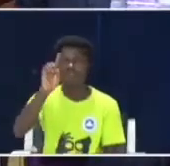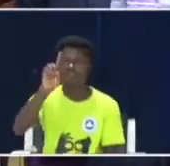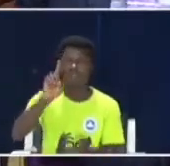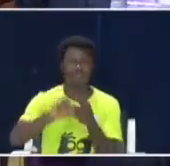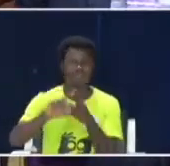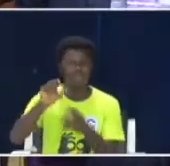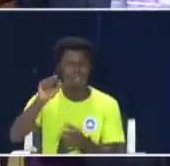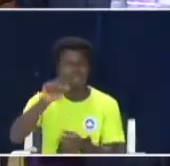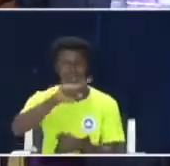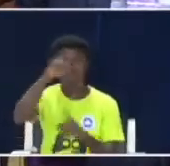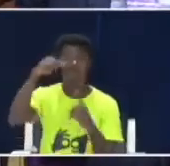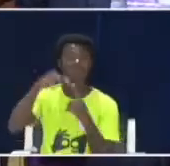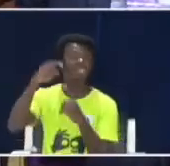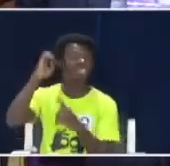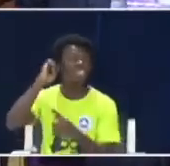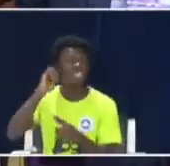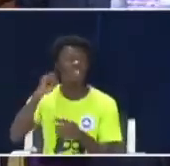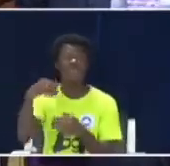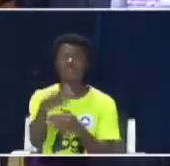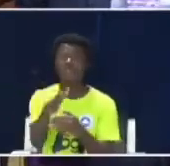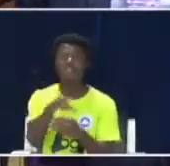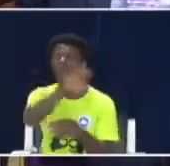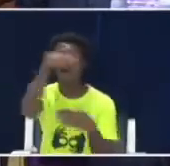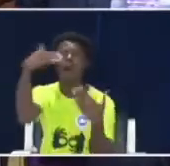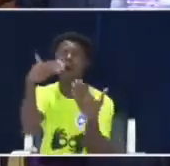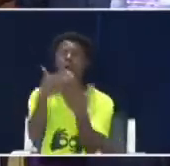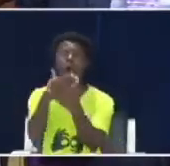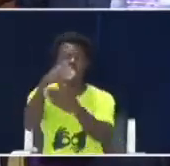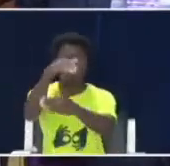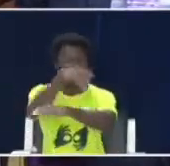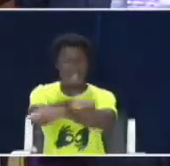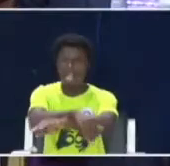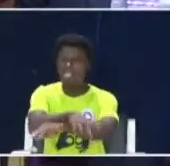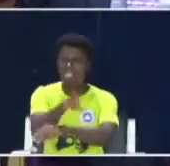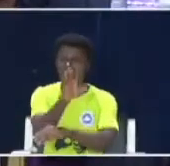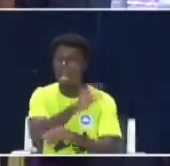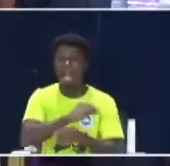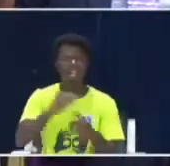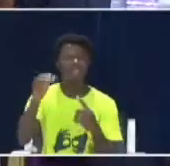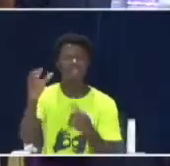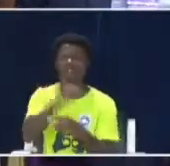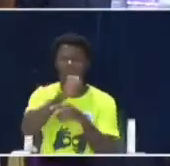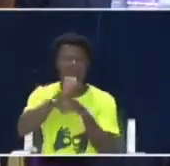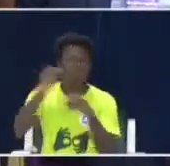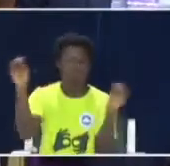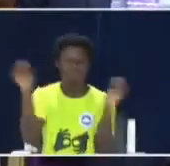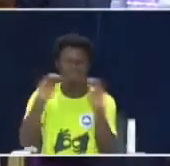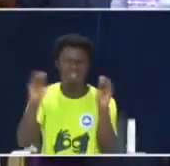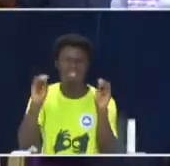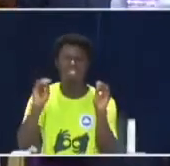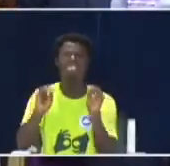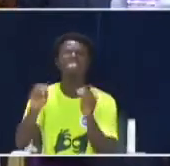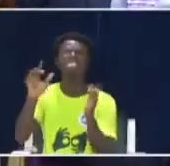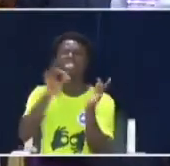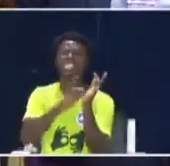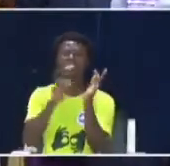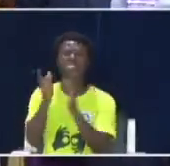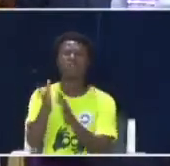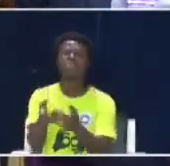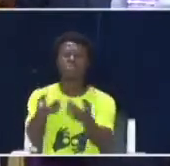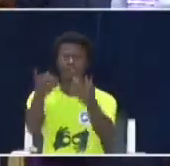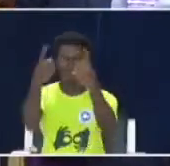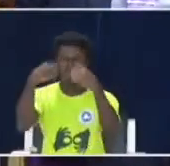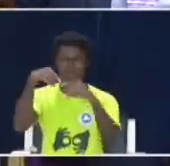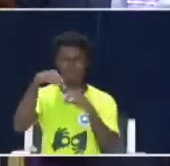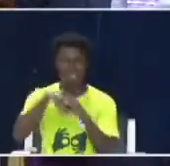all night and he caught nothing. Nigba to peja di gbogbo oru ti o si ri nkan kan pa. Jesus came into his boat and